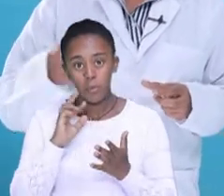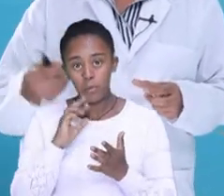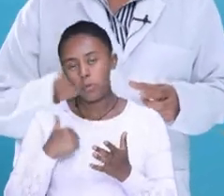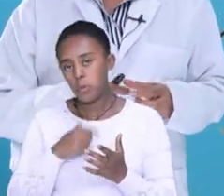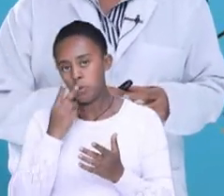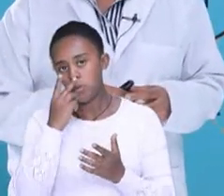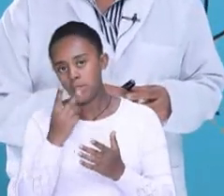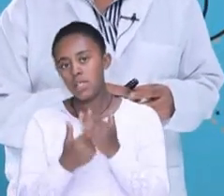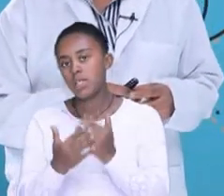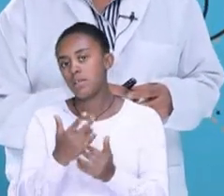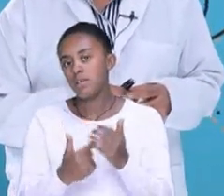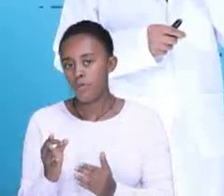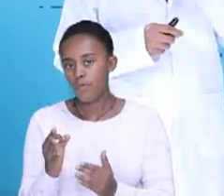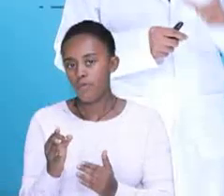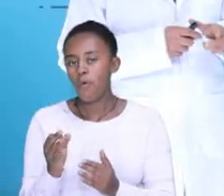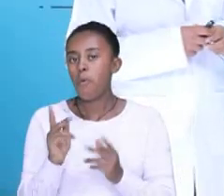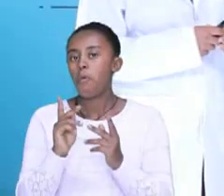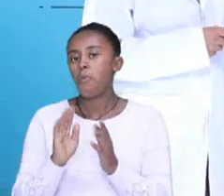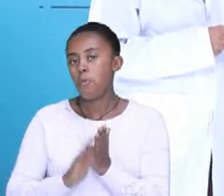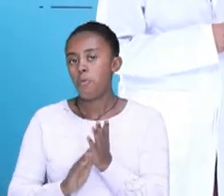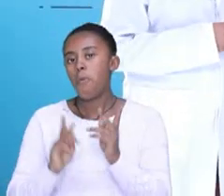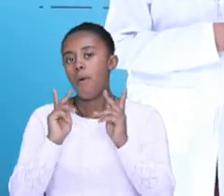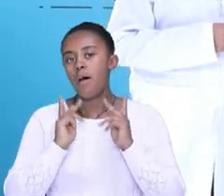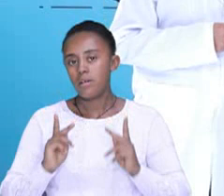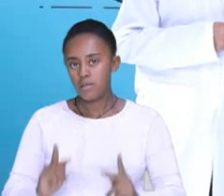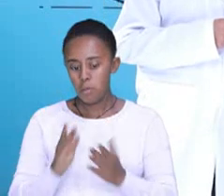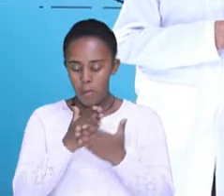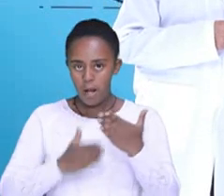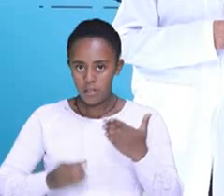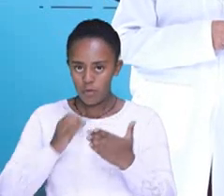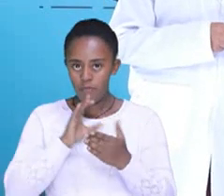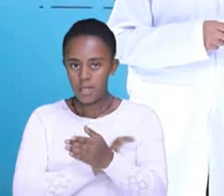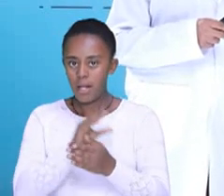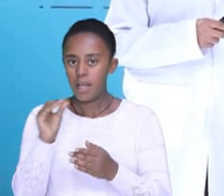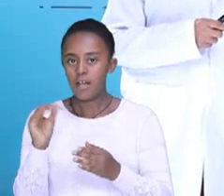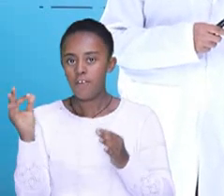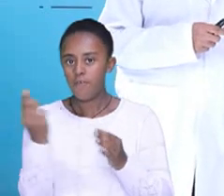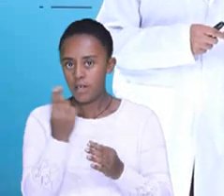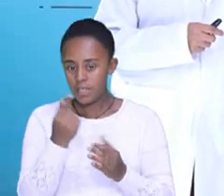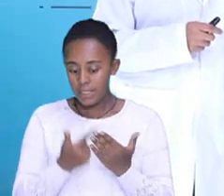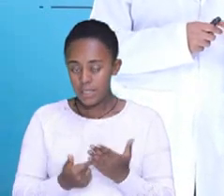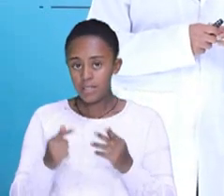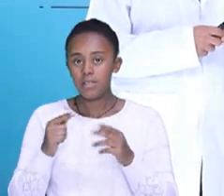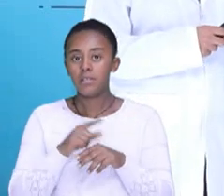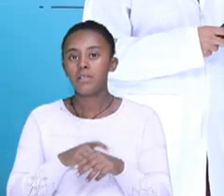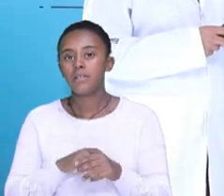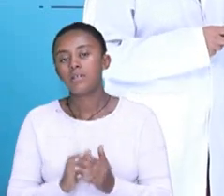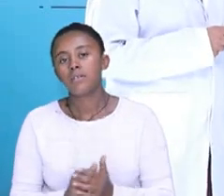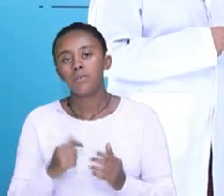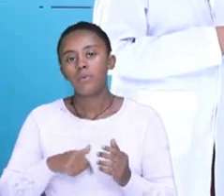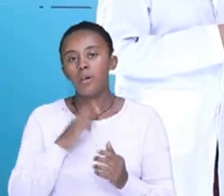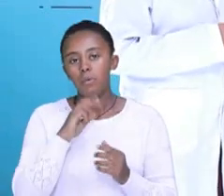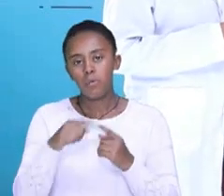we will discuss is parts of cell and their function. In this period, we are going to